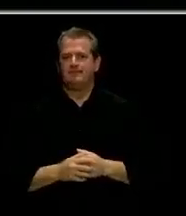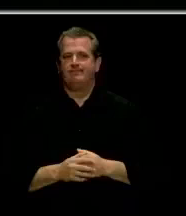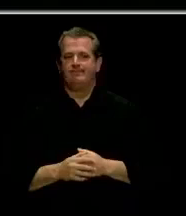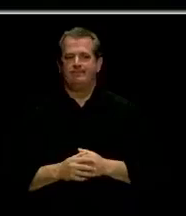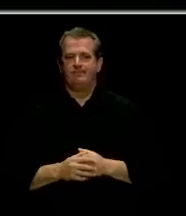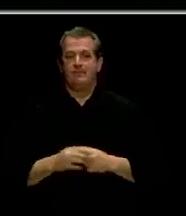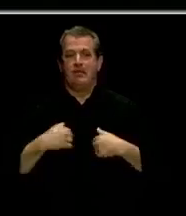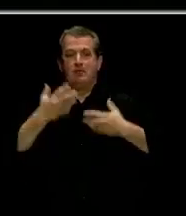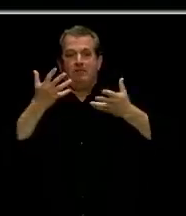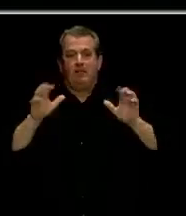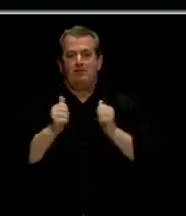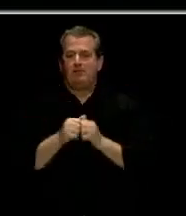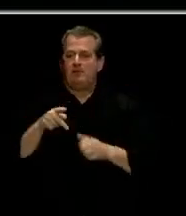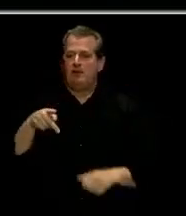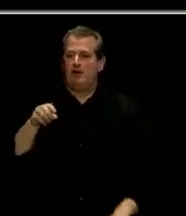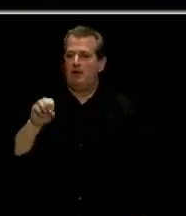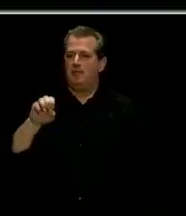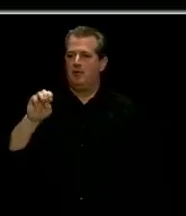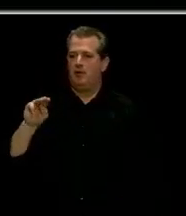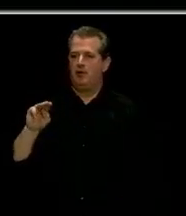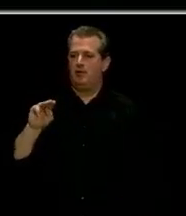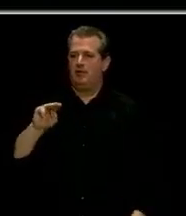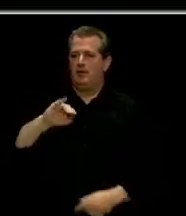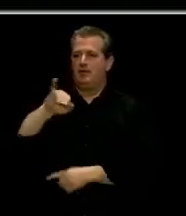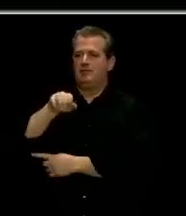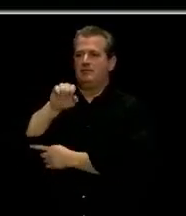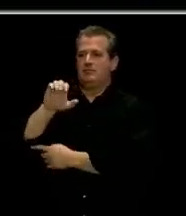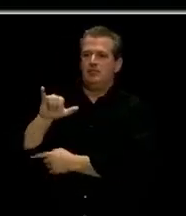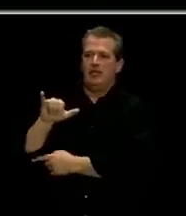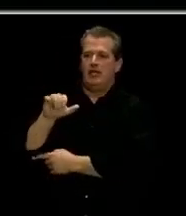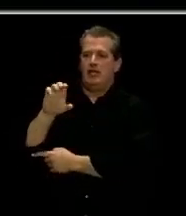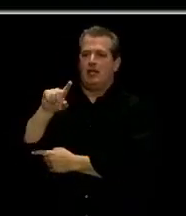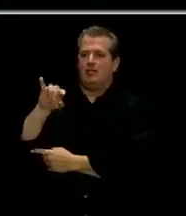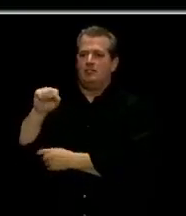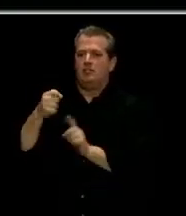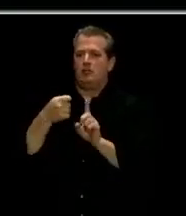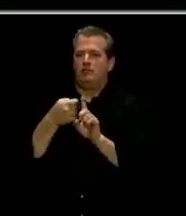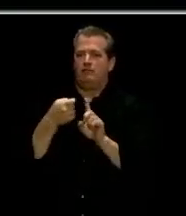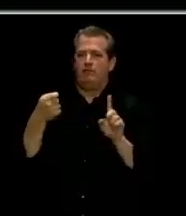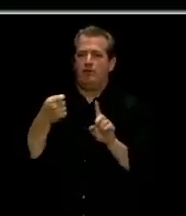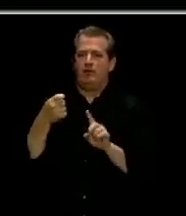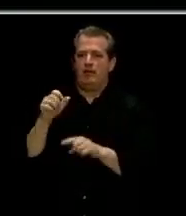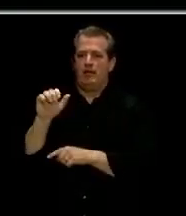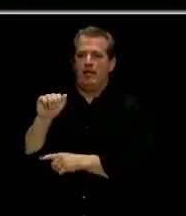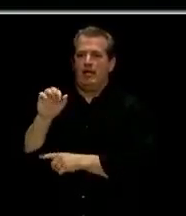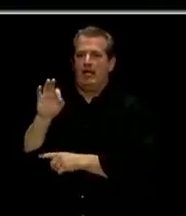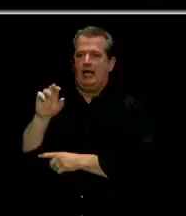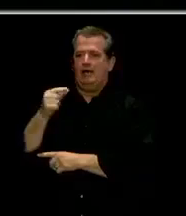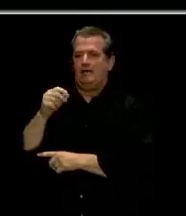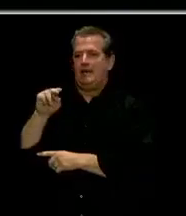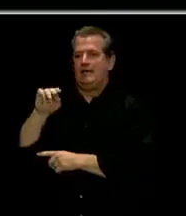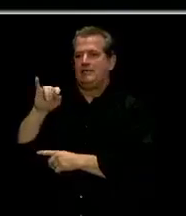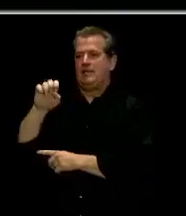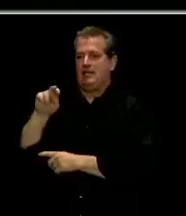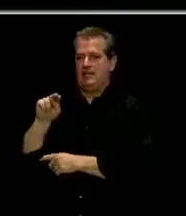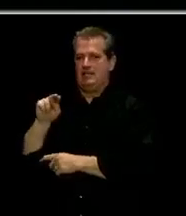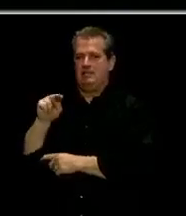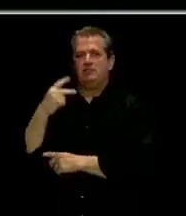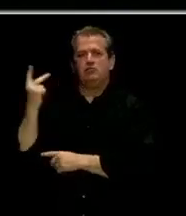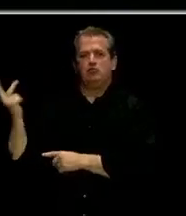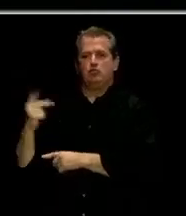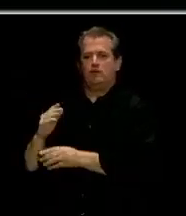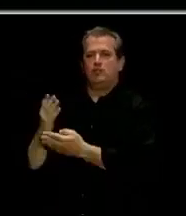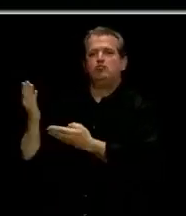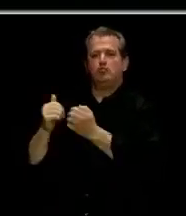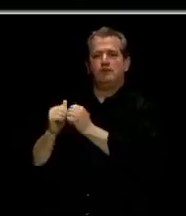I'm going to finish with a poem. My battle brother, Jay Collins from Afghanistan and Iraq, Senator Collins, we served together. overseas to protecting